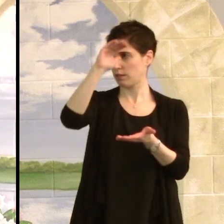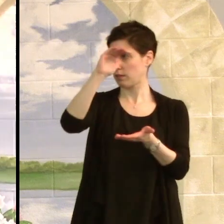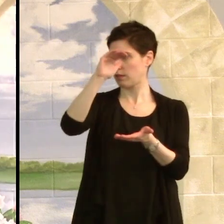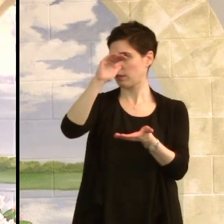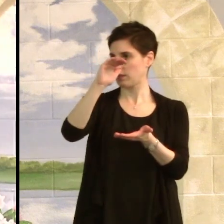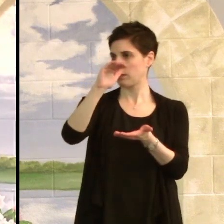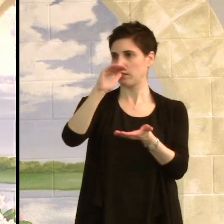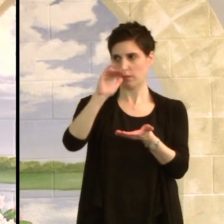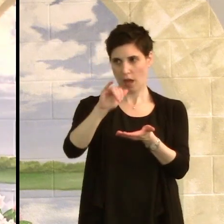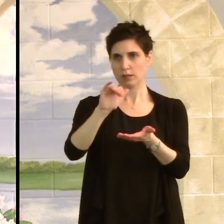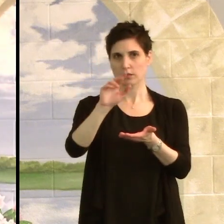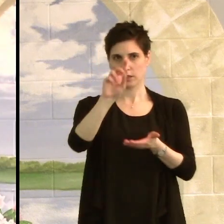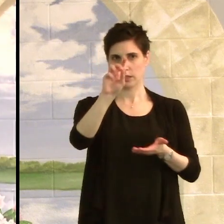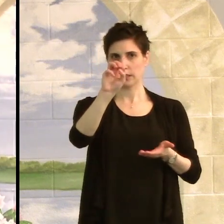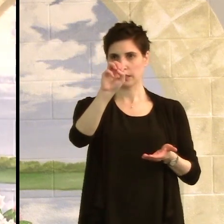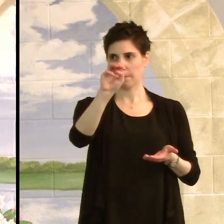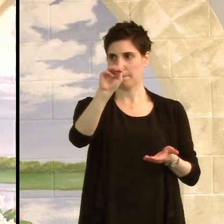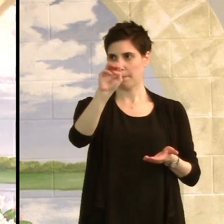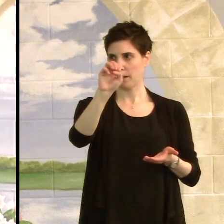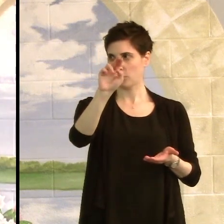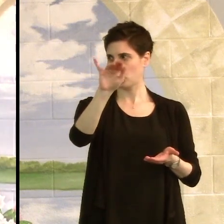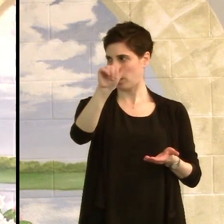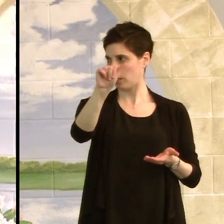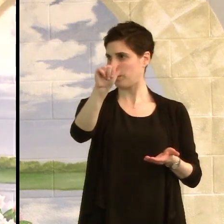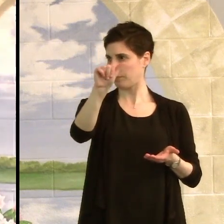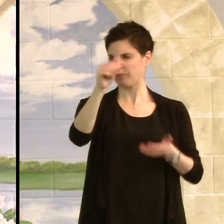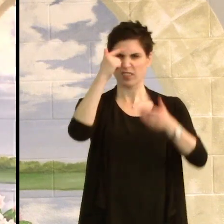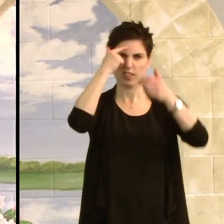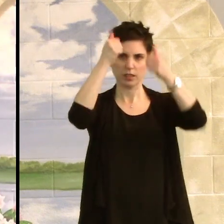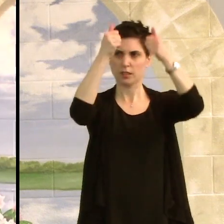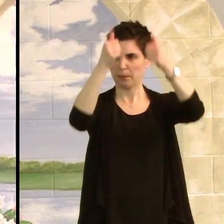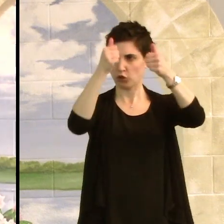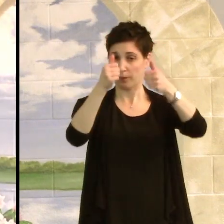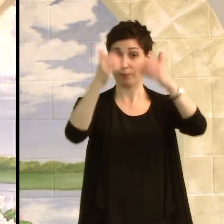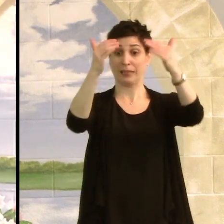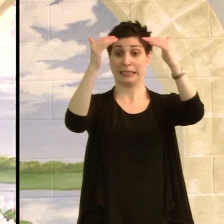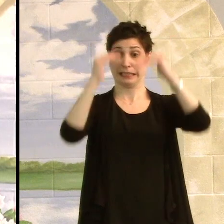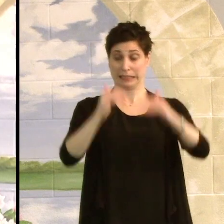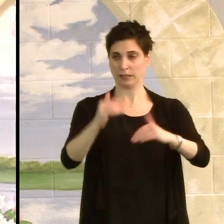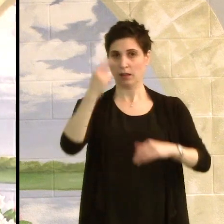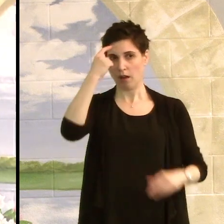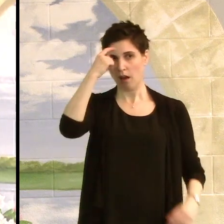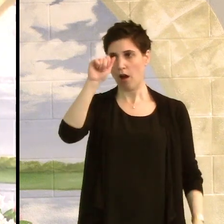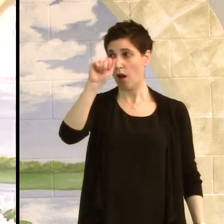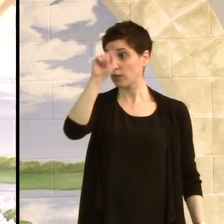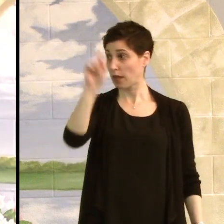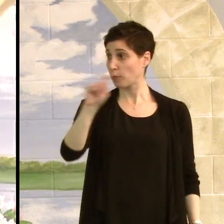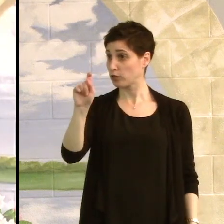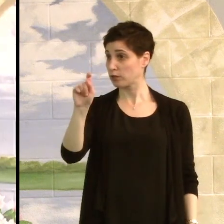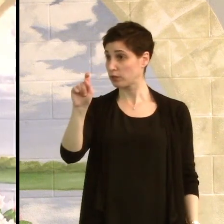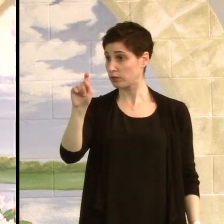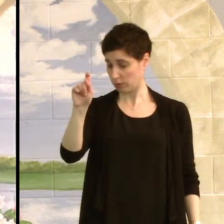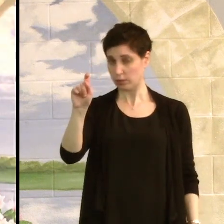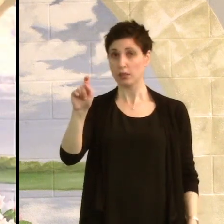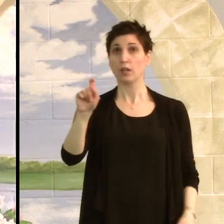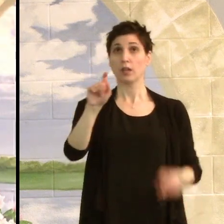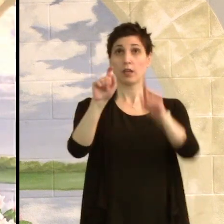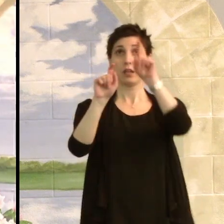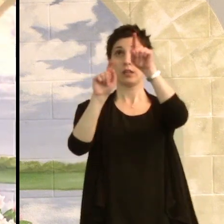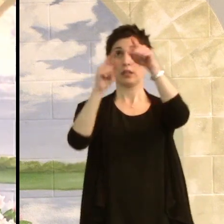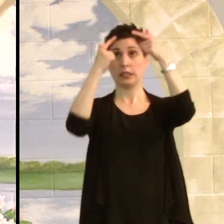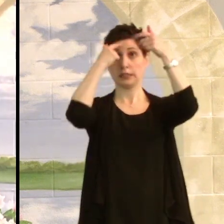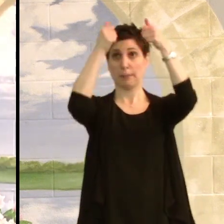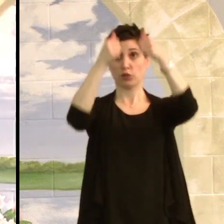Alzheimer's disease accounts for about 60 to 80% of